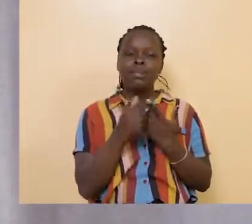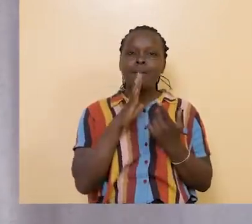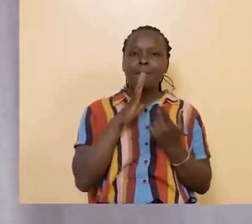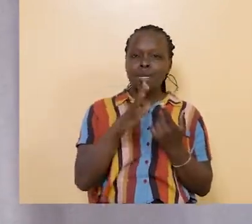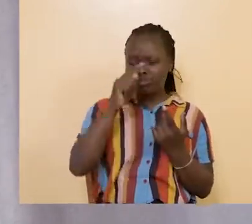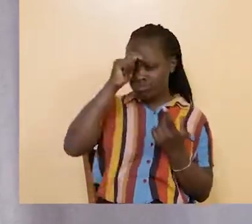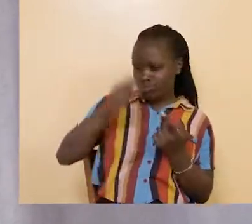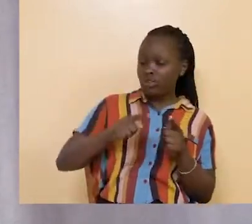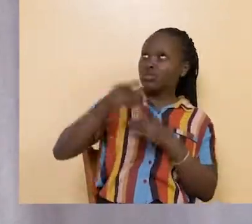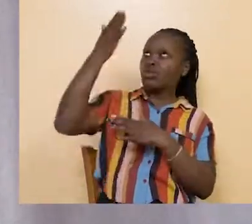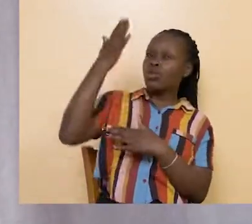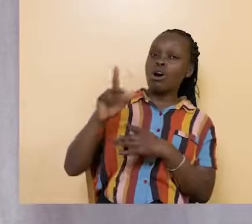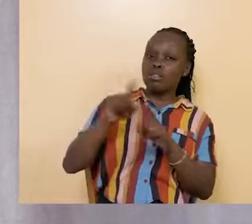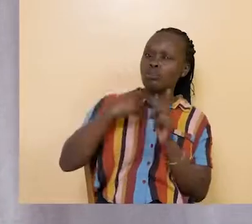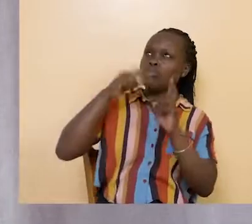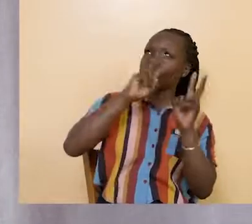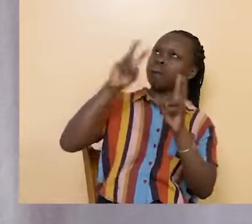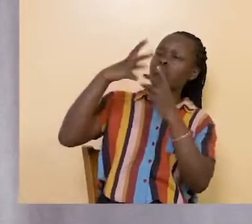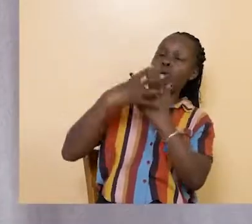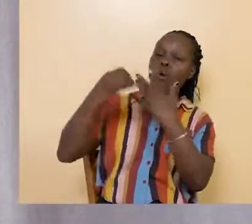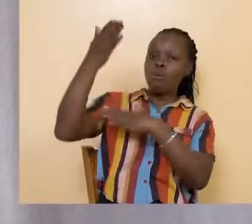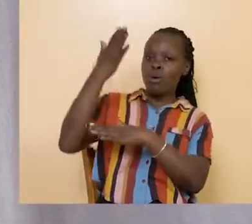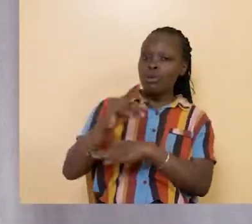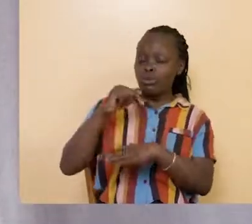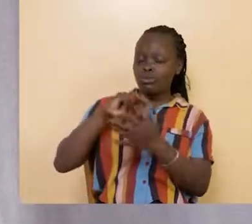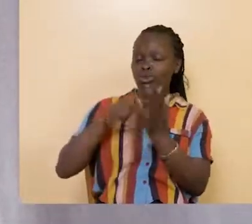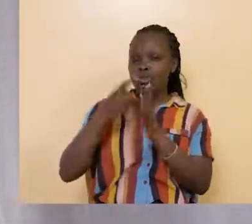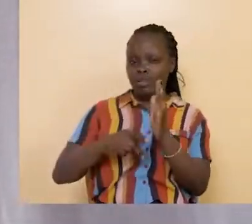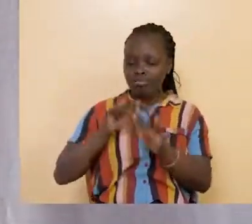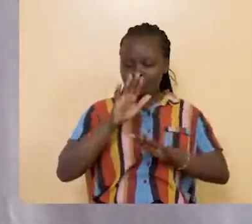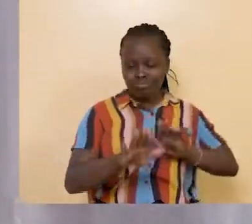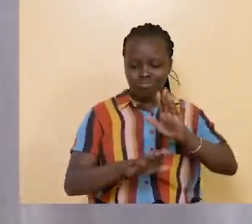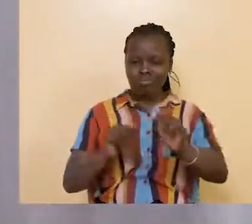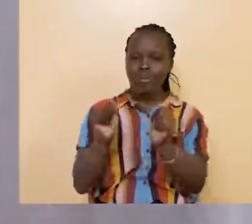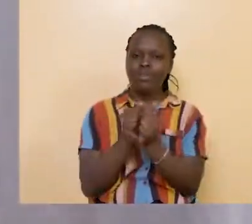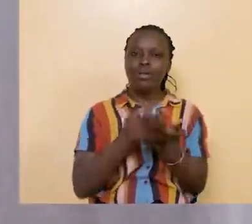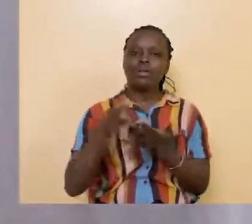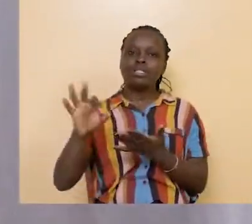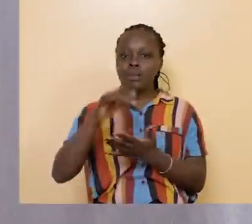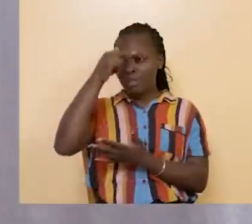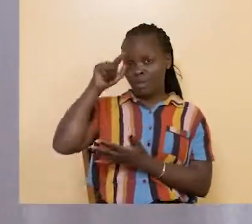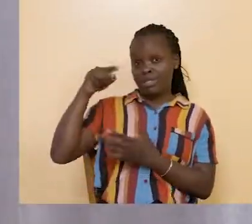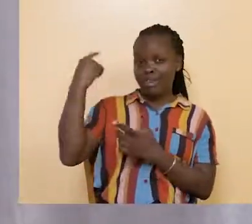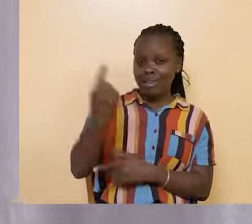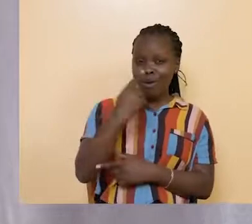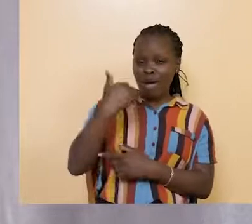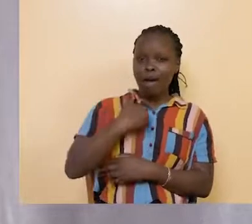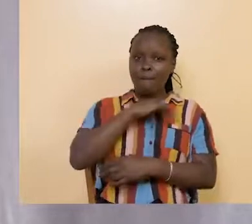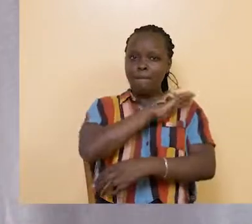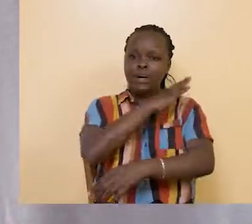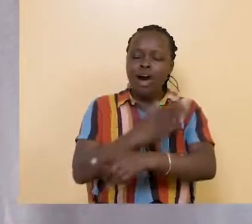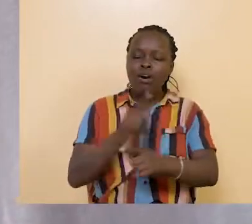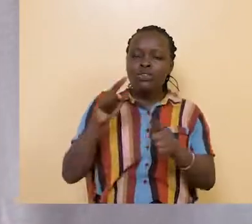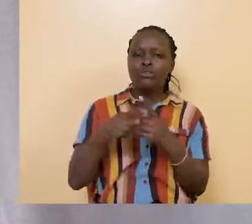being honoring to God as we behold Jesus is keeping in step with the Spirit, because He alone has the